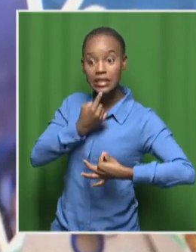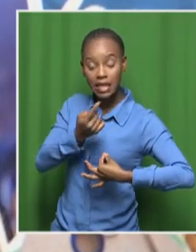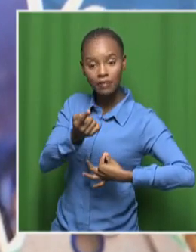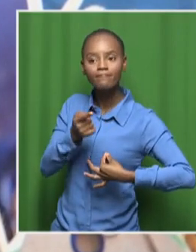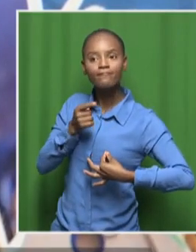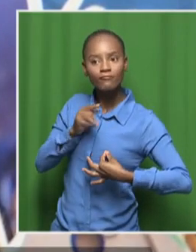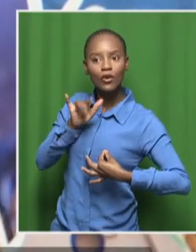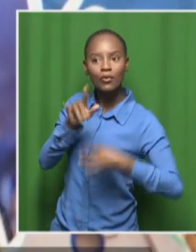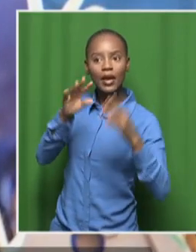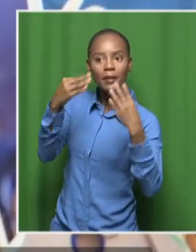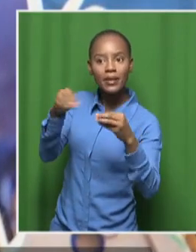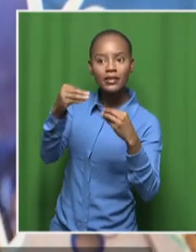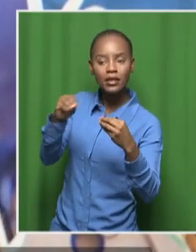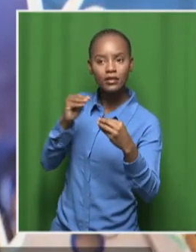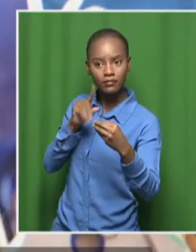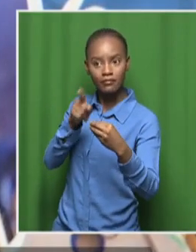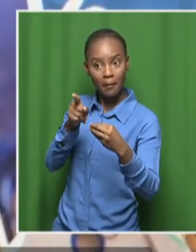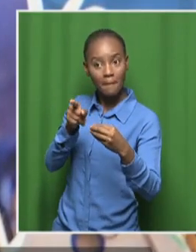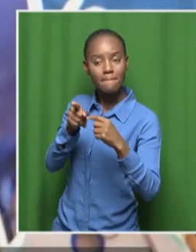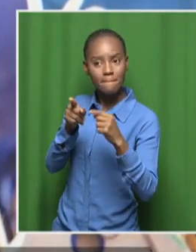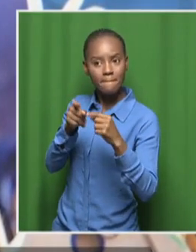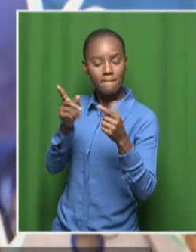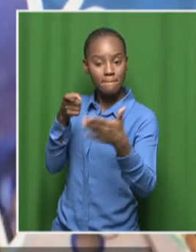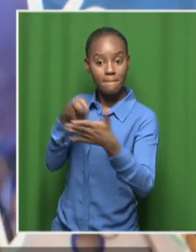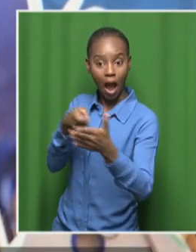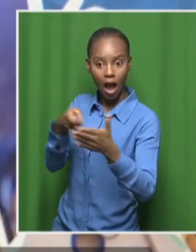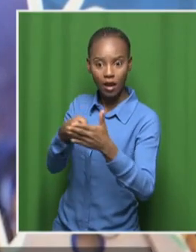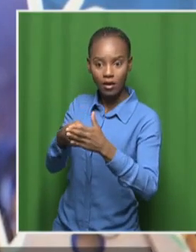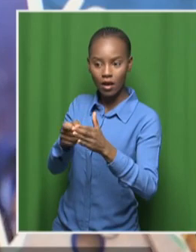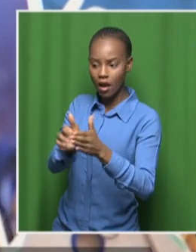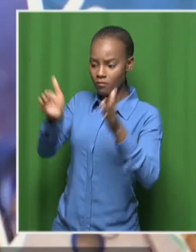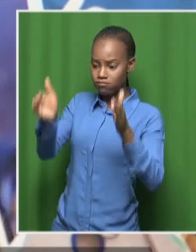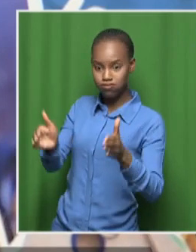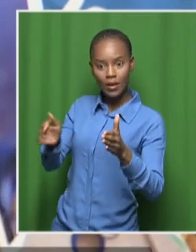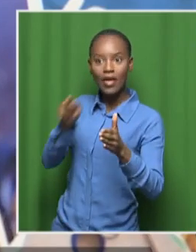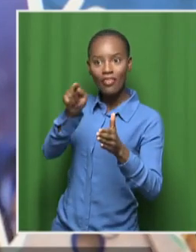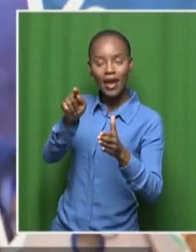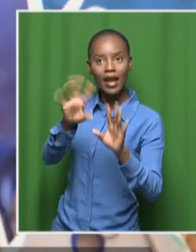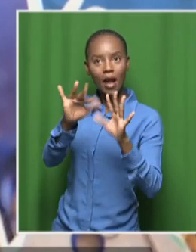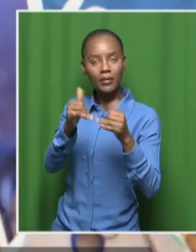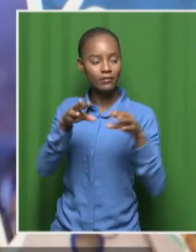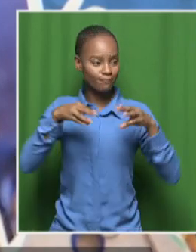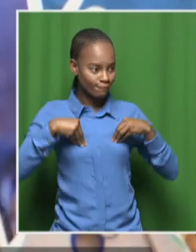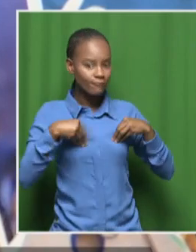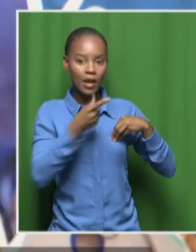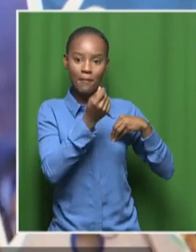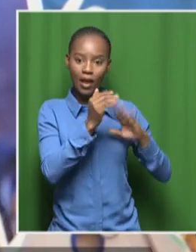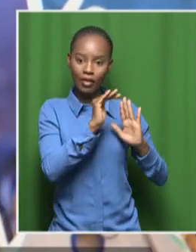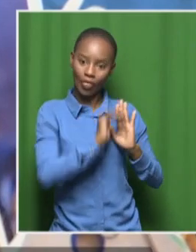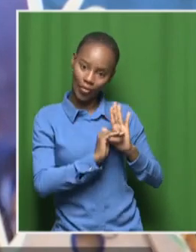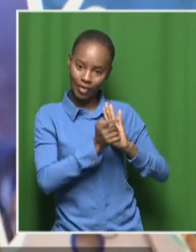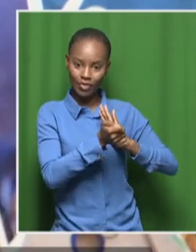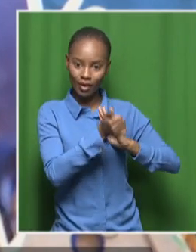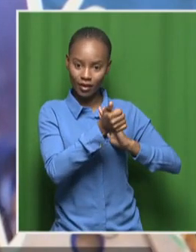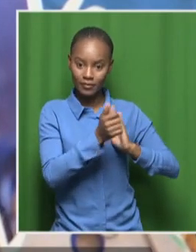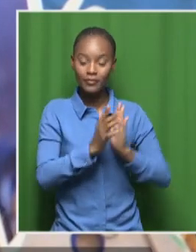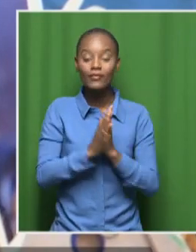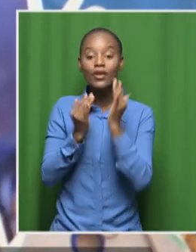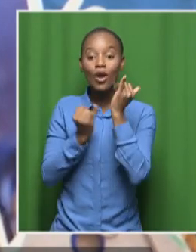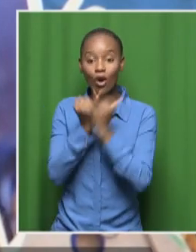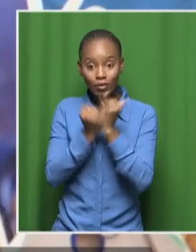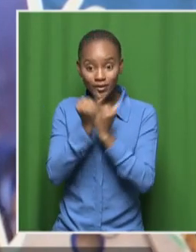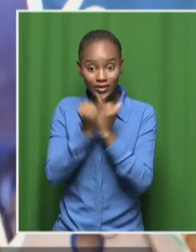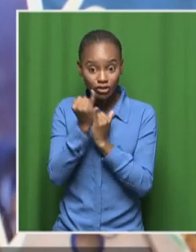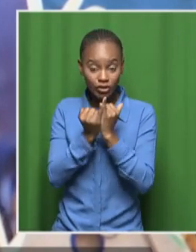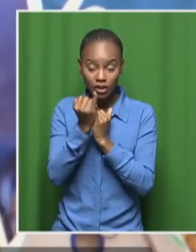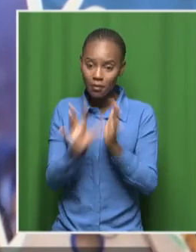from you, they're able to drive down their prices. And so we will be able to reach that price point that people are looking for. Competitiveness has to be